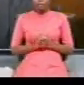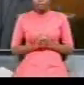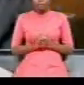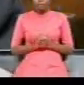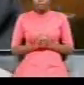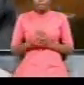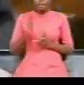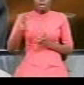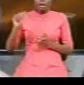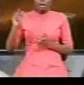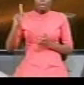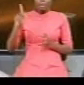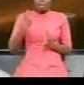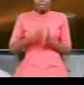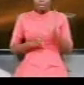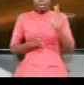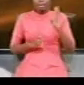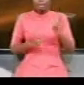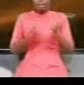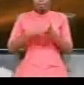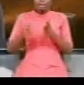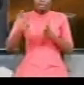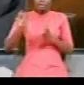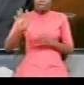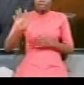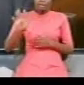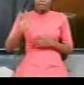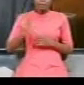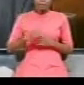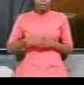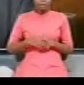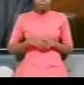45. Mark chapter 6, verse